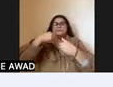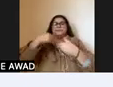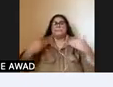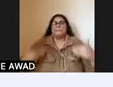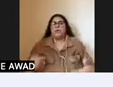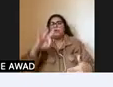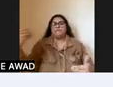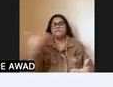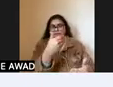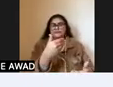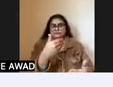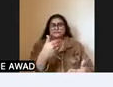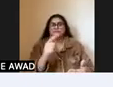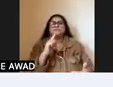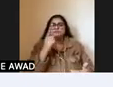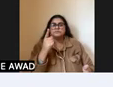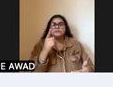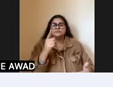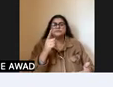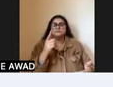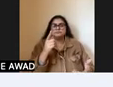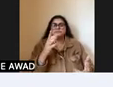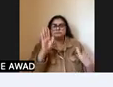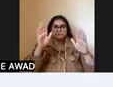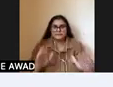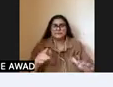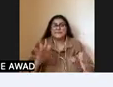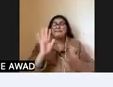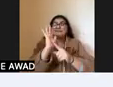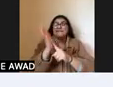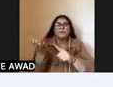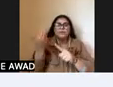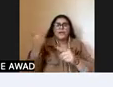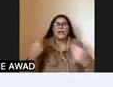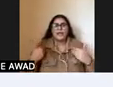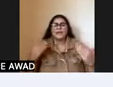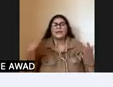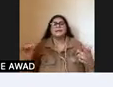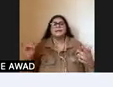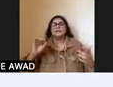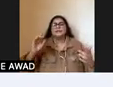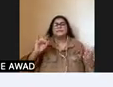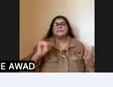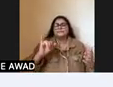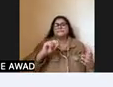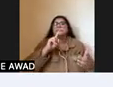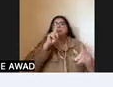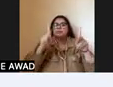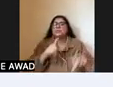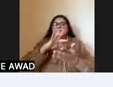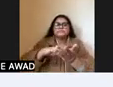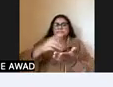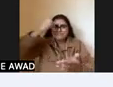It's really, really dramatic. We actually, like literally 5 minutes ago, we had a dinosaur, like paleontologist prep person come in with a